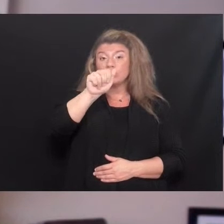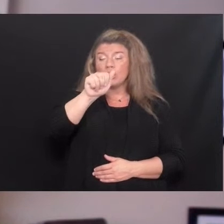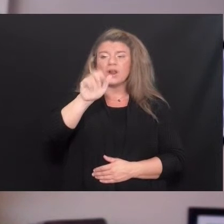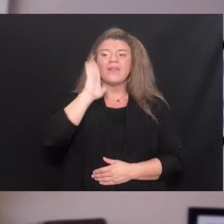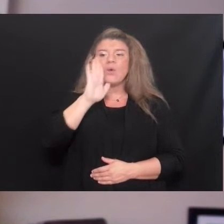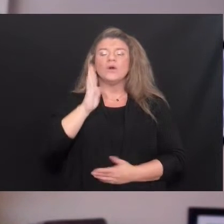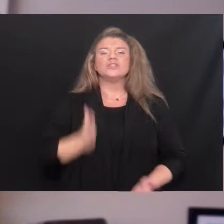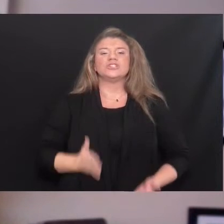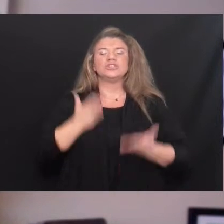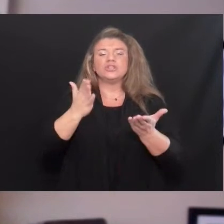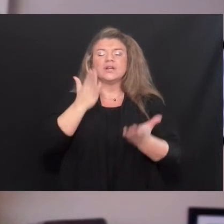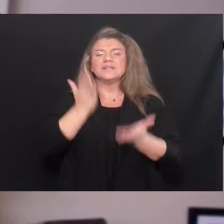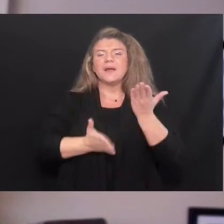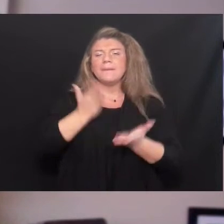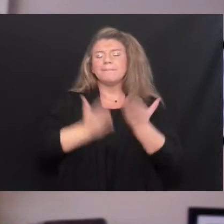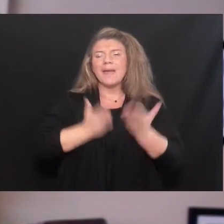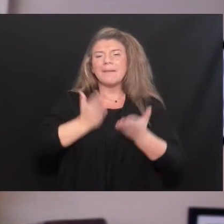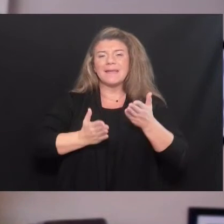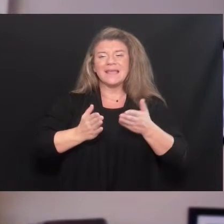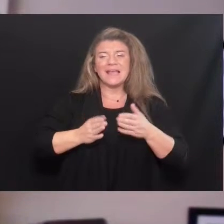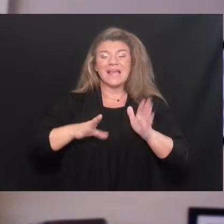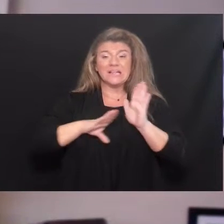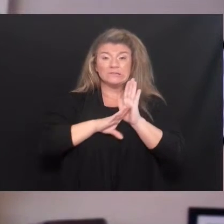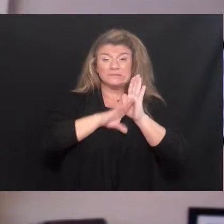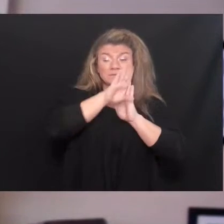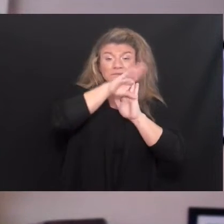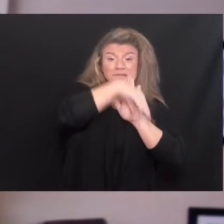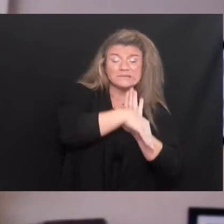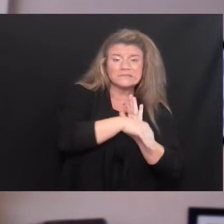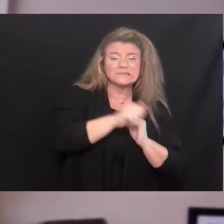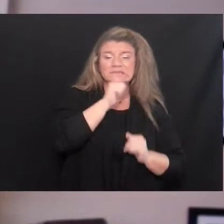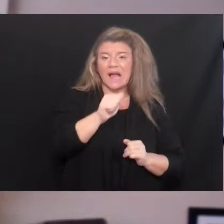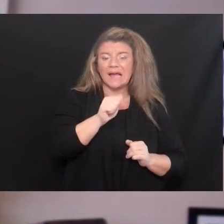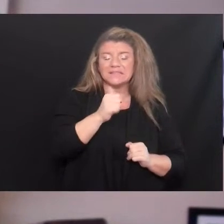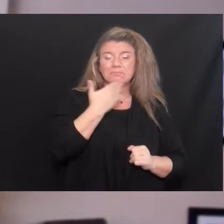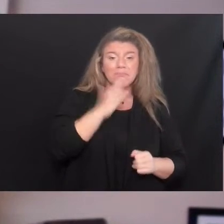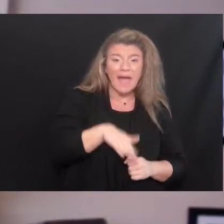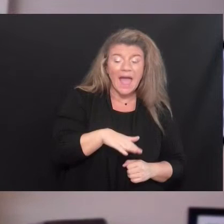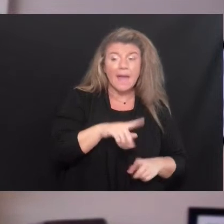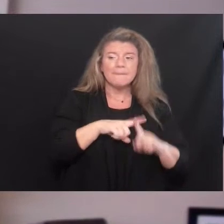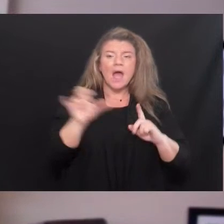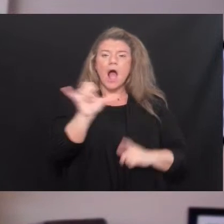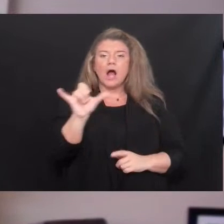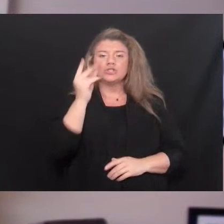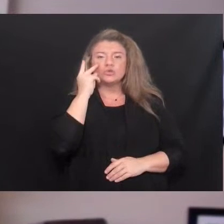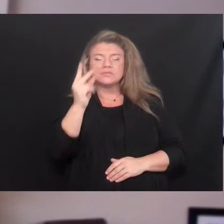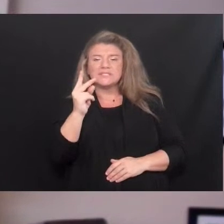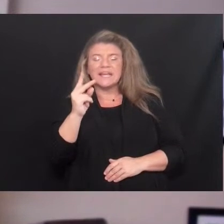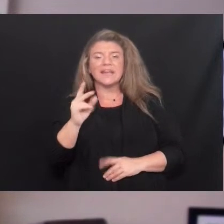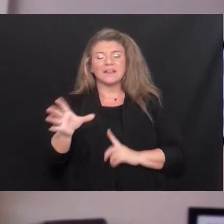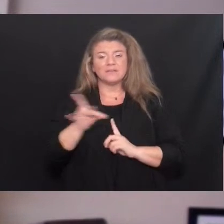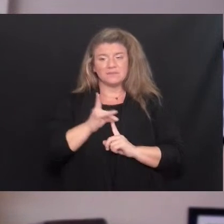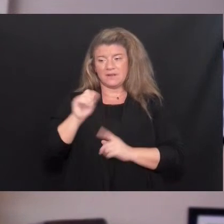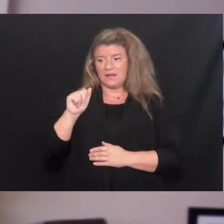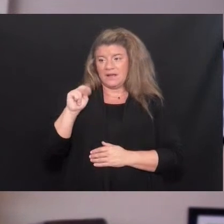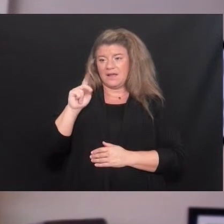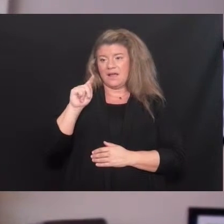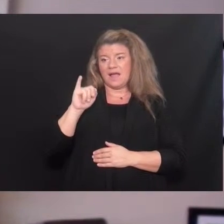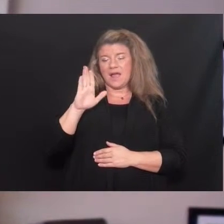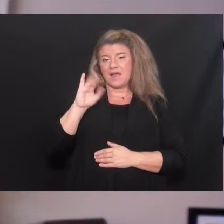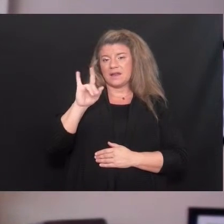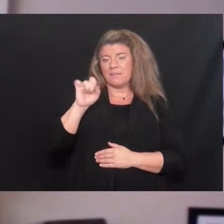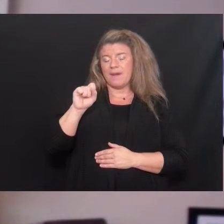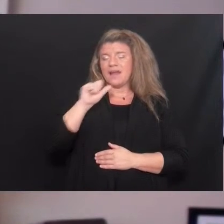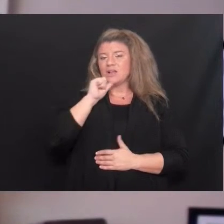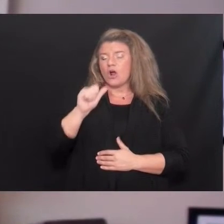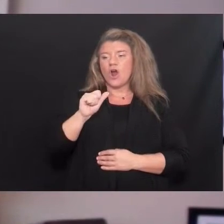suggest that maybe the drop-off isn't quite as steep with Moderna, although I've also seen that the peak antibody levels are about 43 days